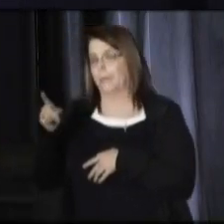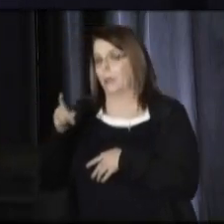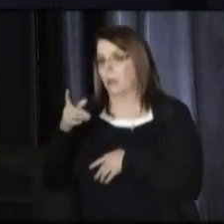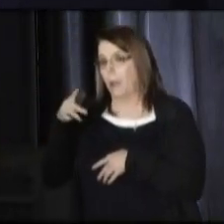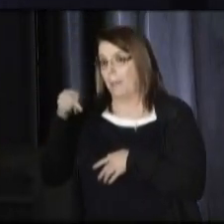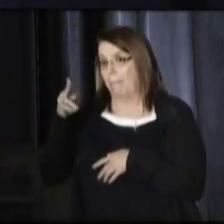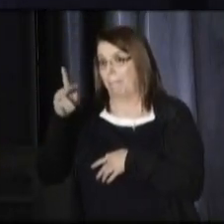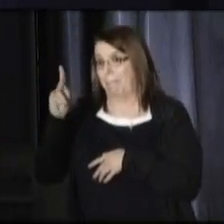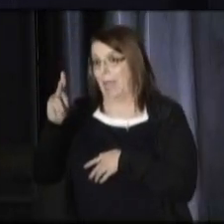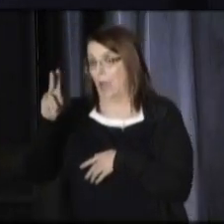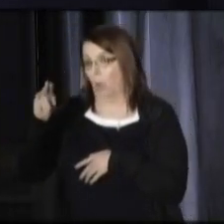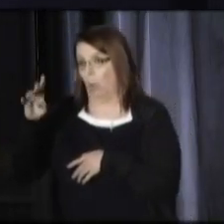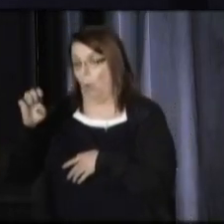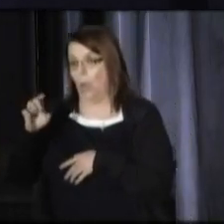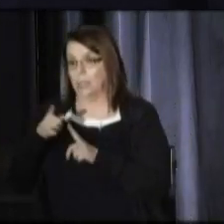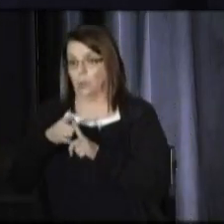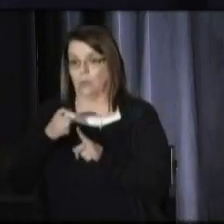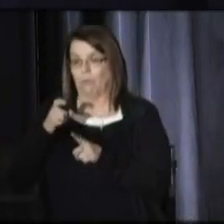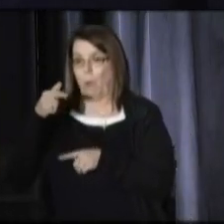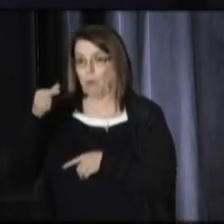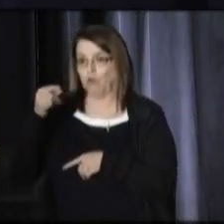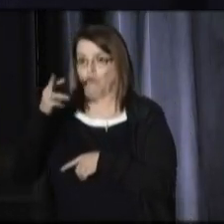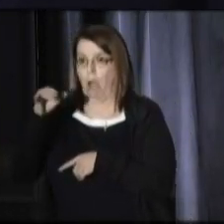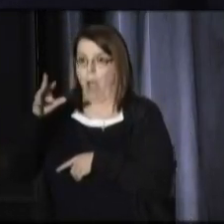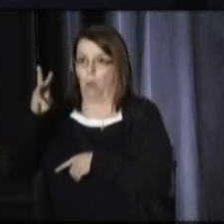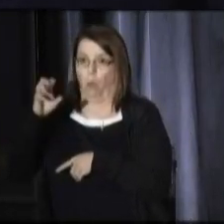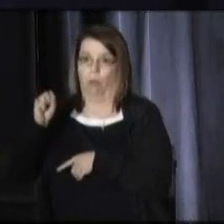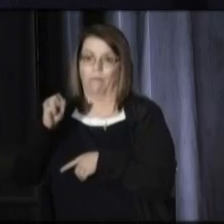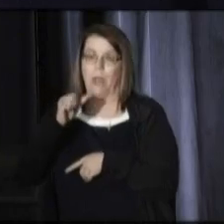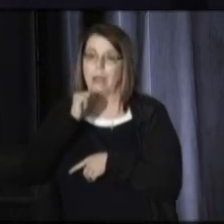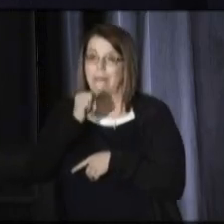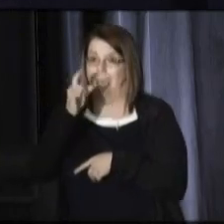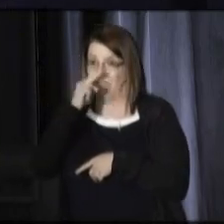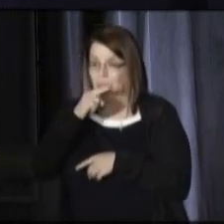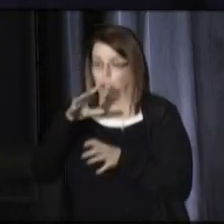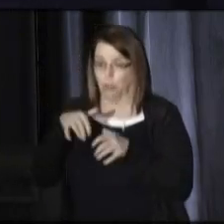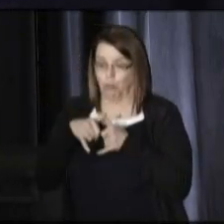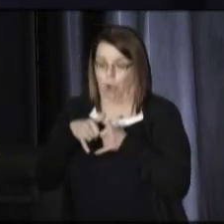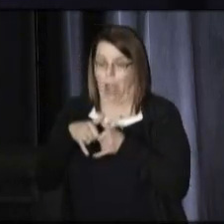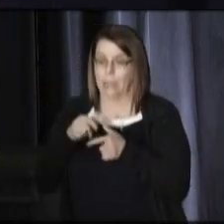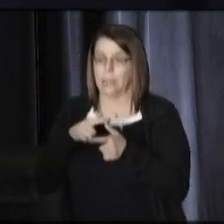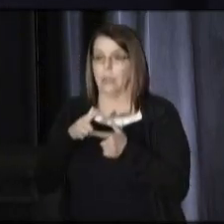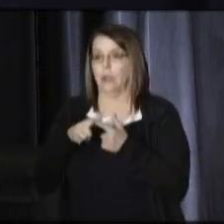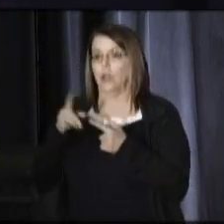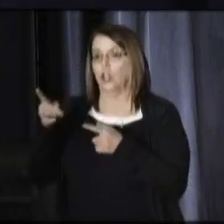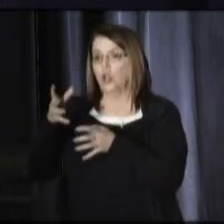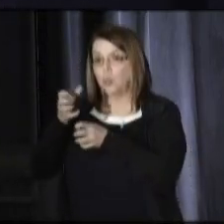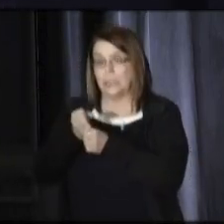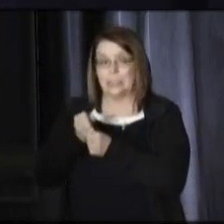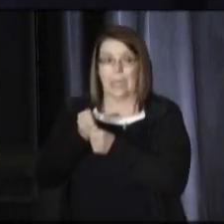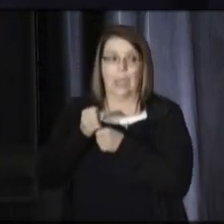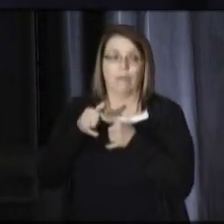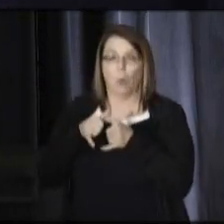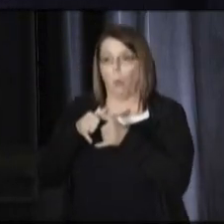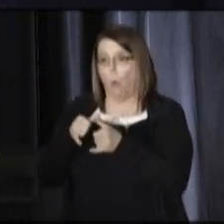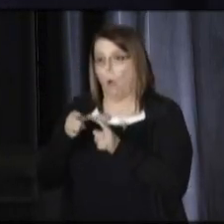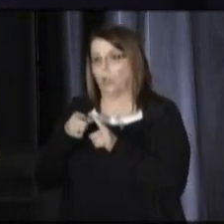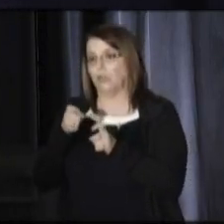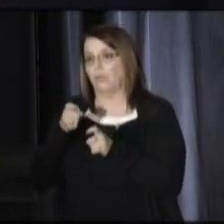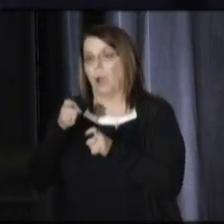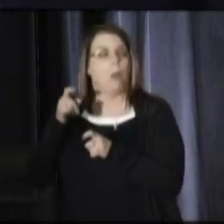Born in Toronto, Jaime Barrizzo is a poet, performer, and author of The Cumulus Effect from 4-Way Books and